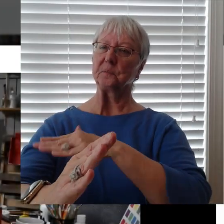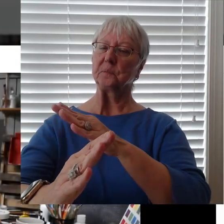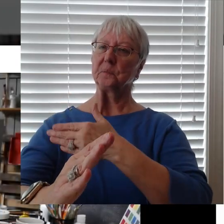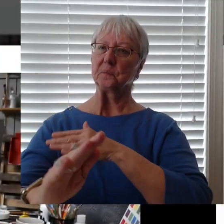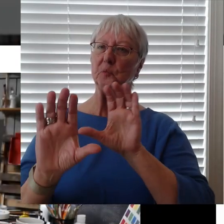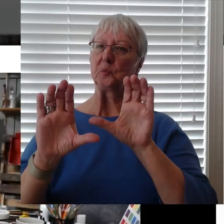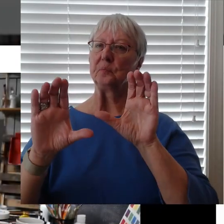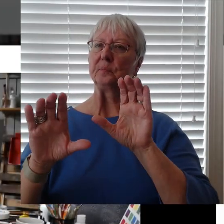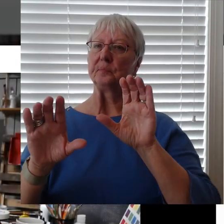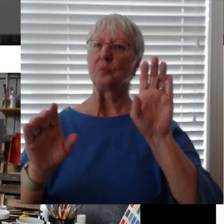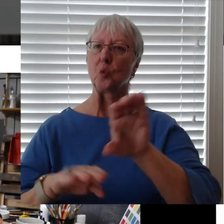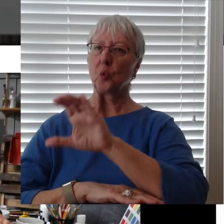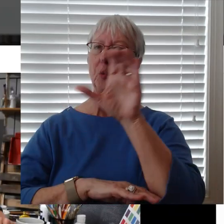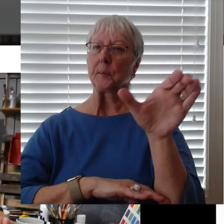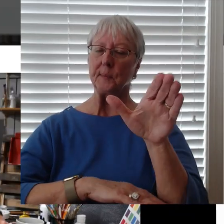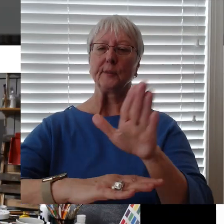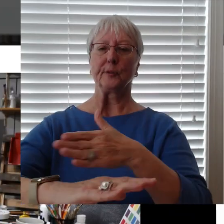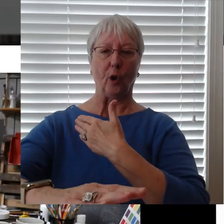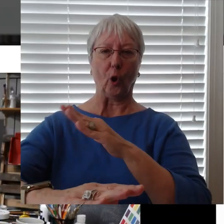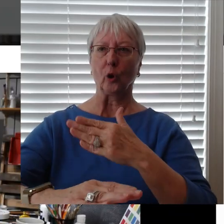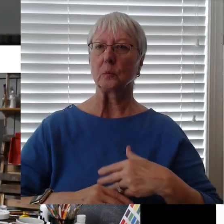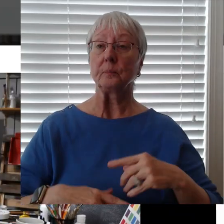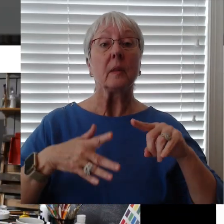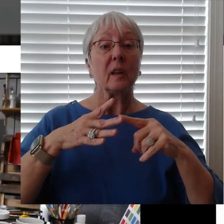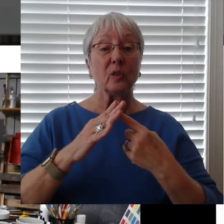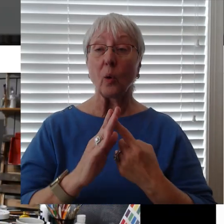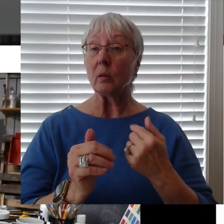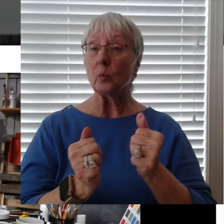I started the painting's ground with a warm neutral color,